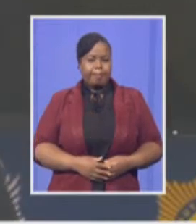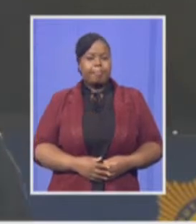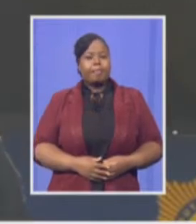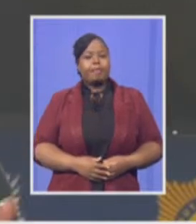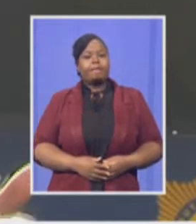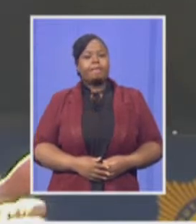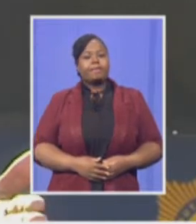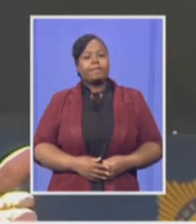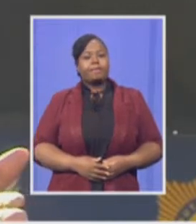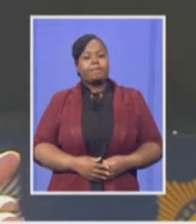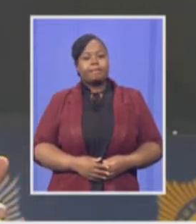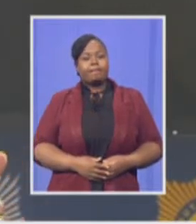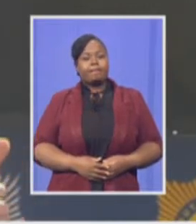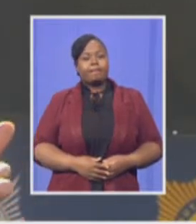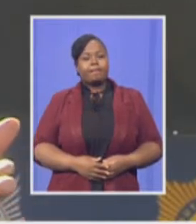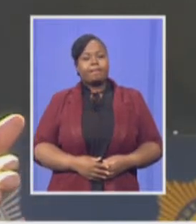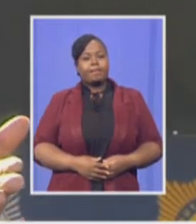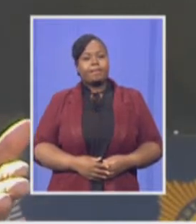kahle.